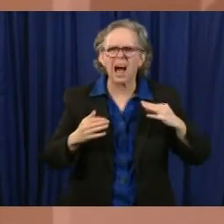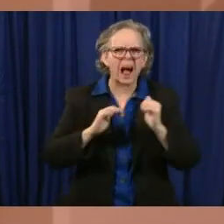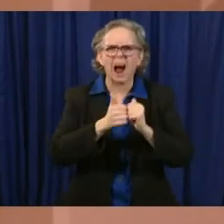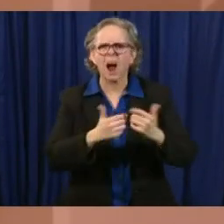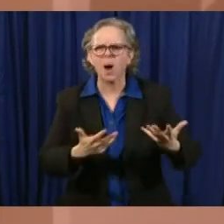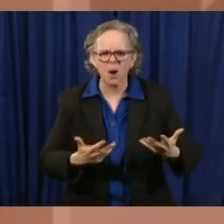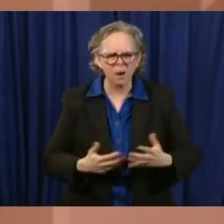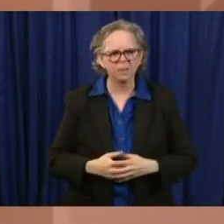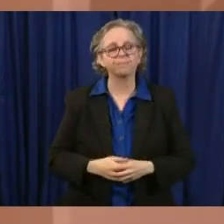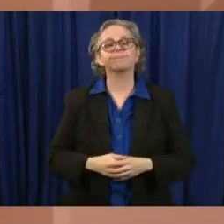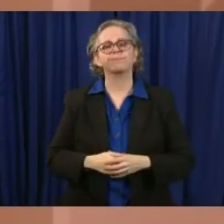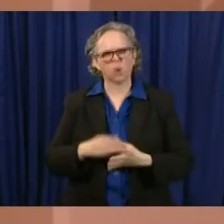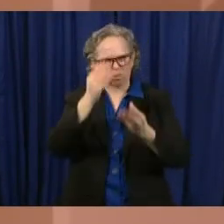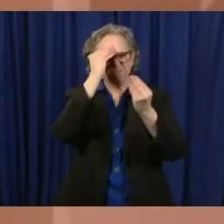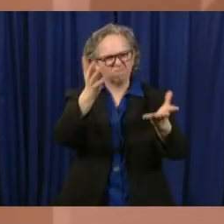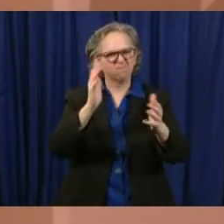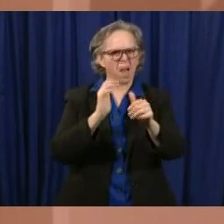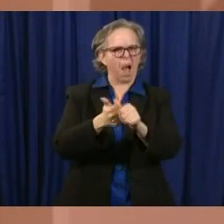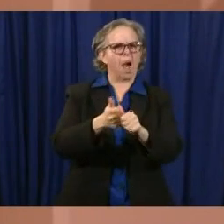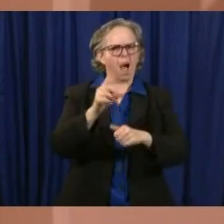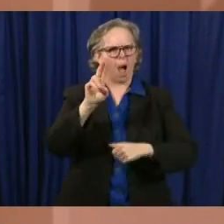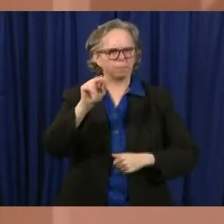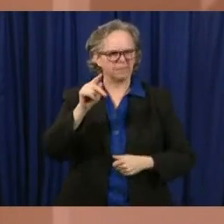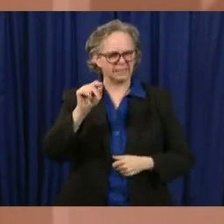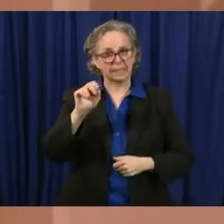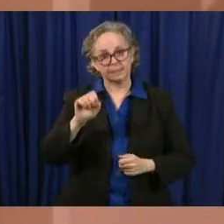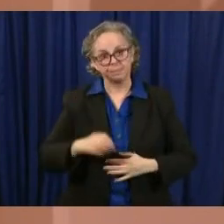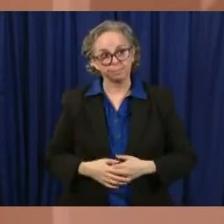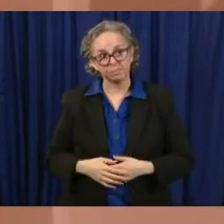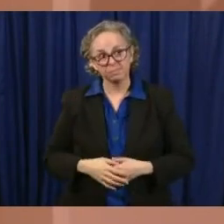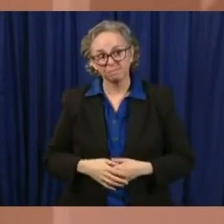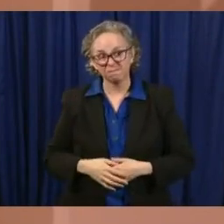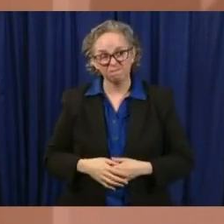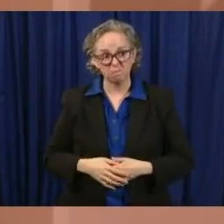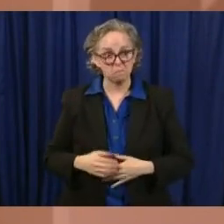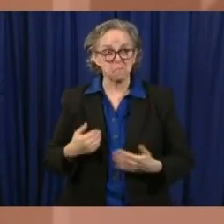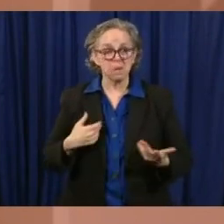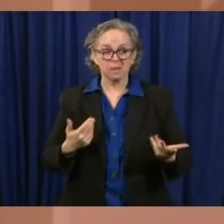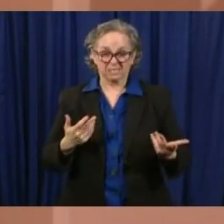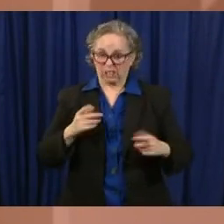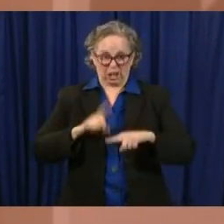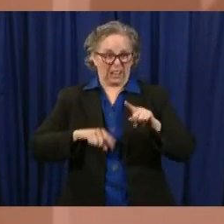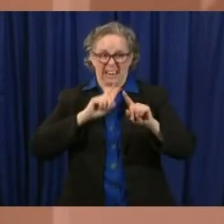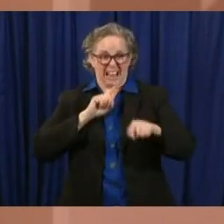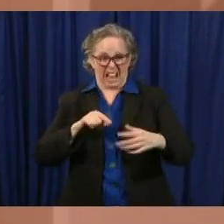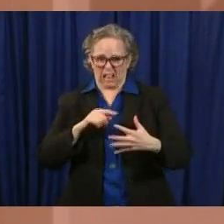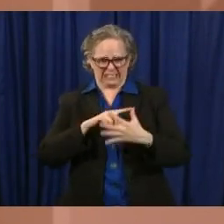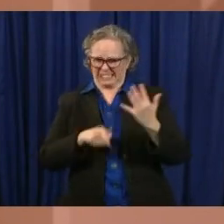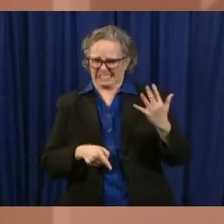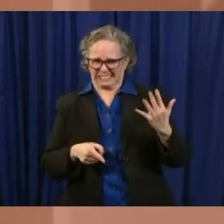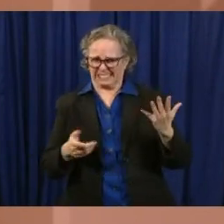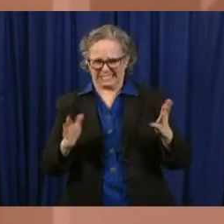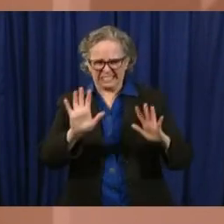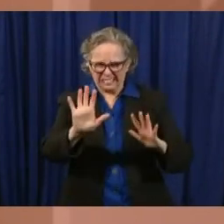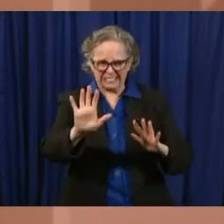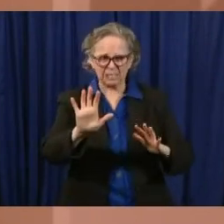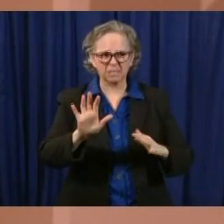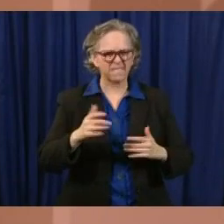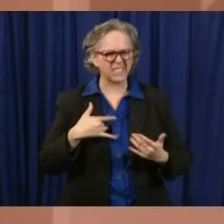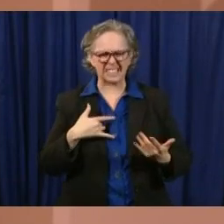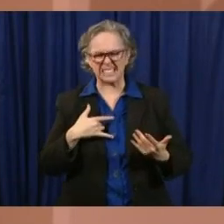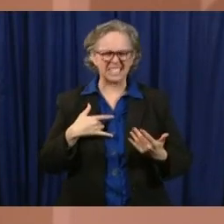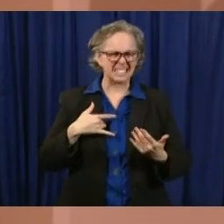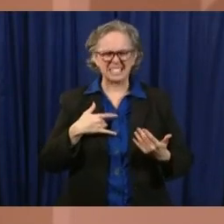that seemed insufficient to me was our response at providing all of the information, background, and